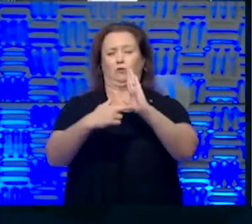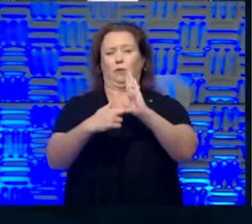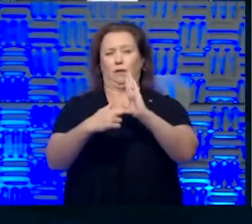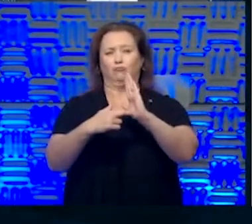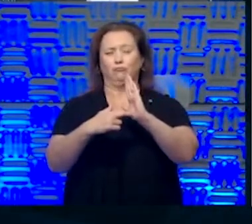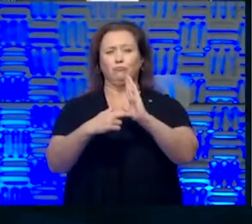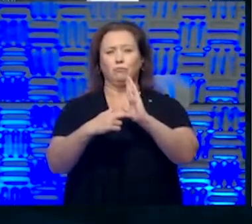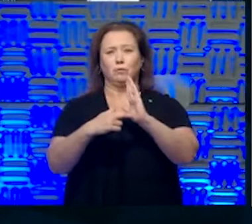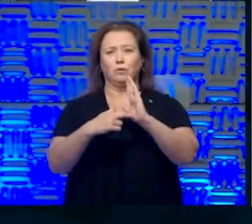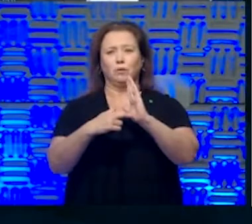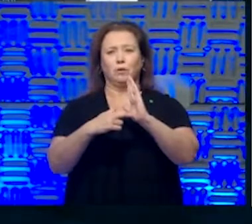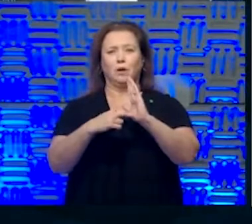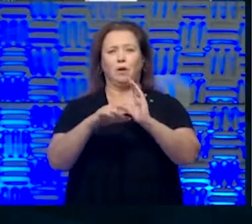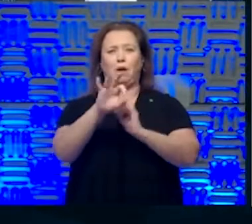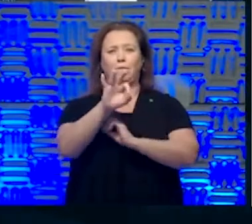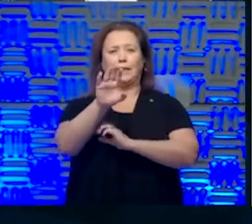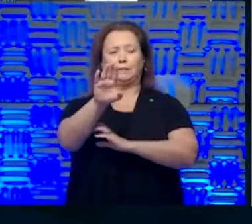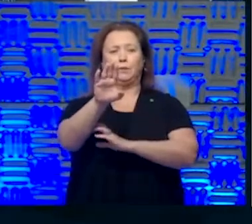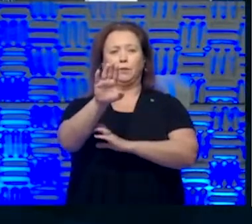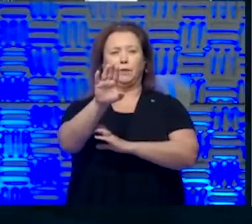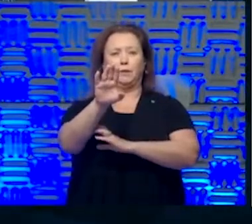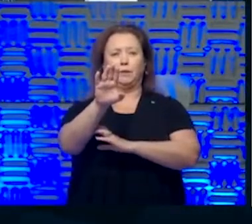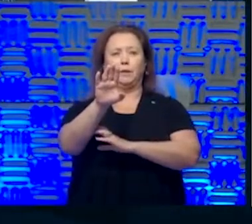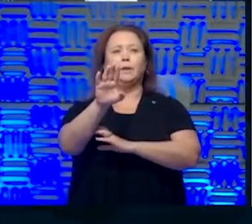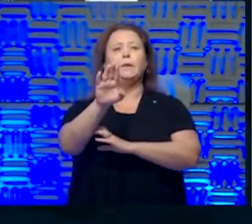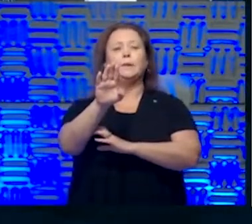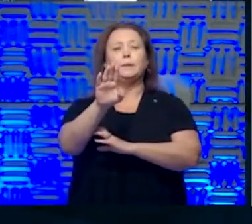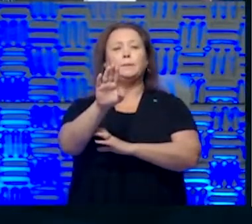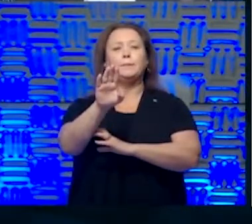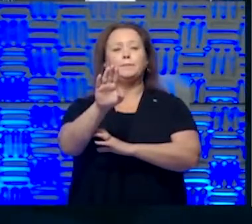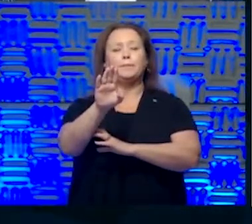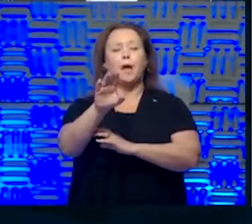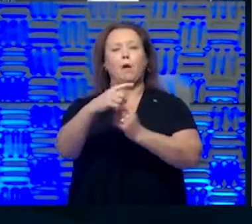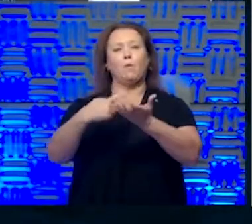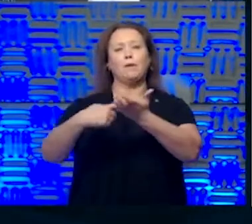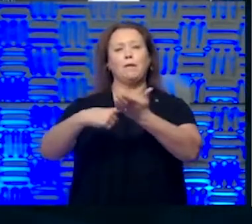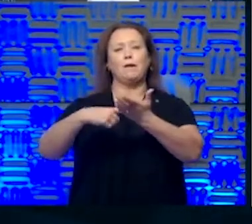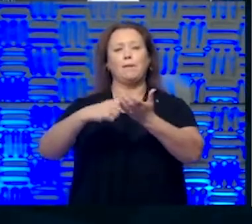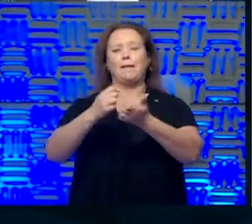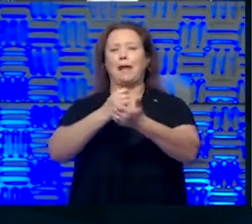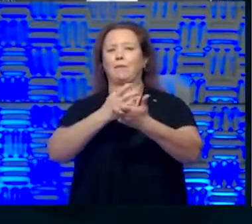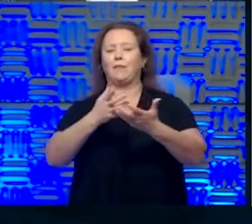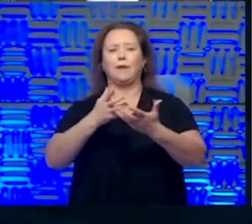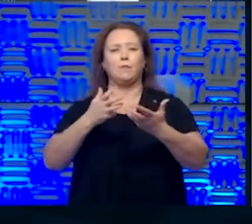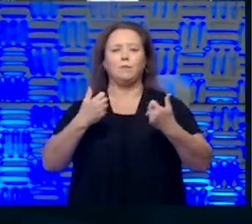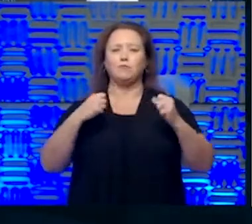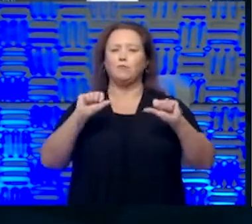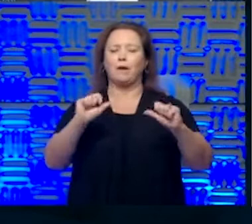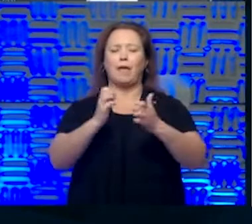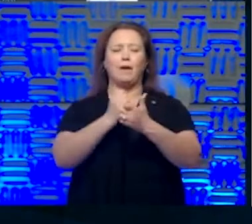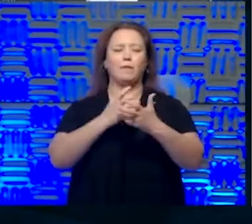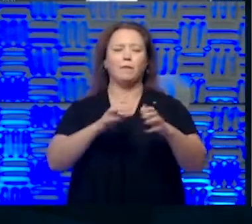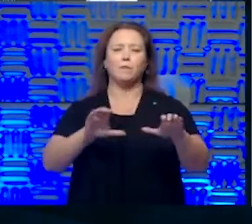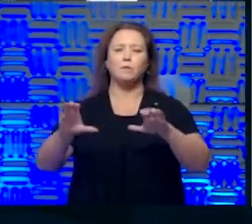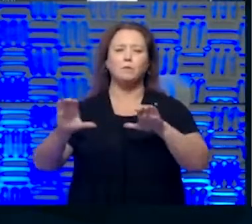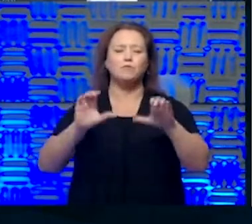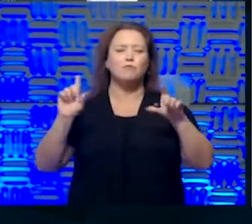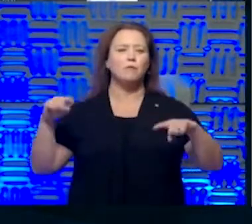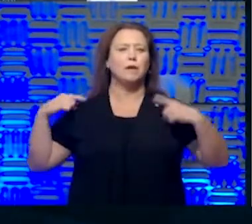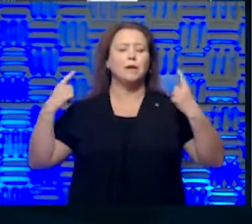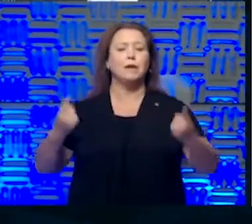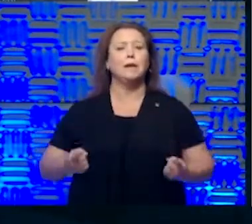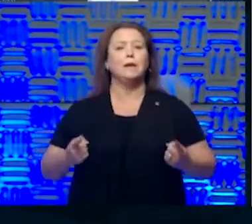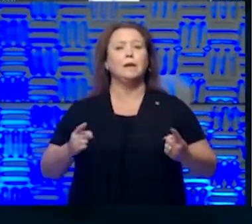on our Facebook. I'm going to talk about all these things that we've been trying to do. People don't